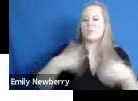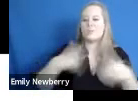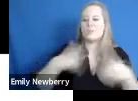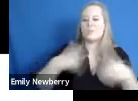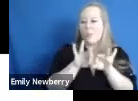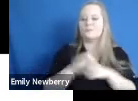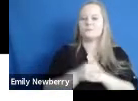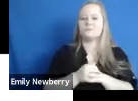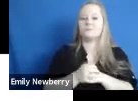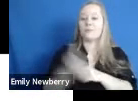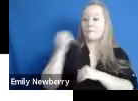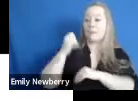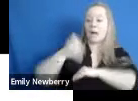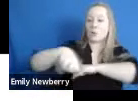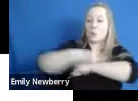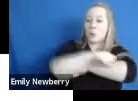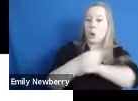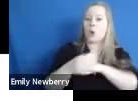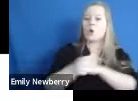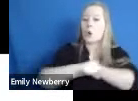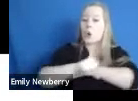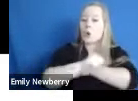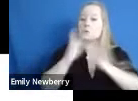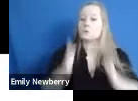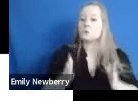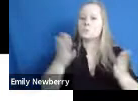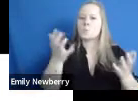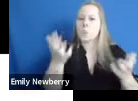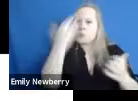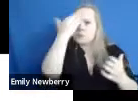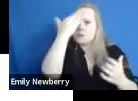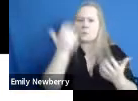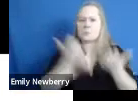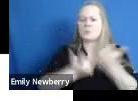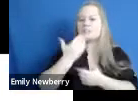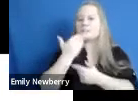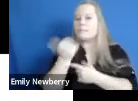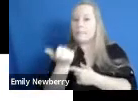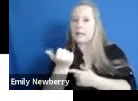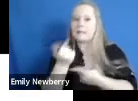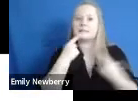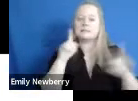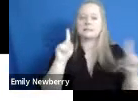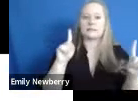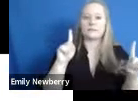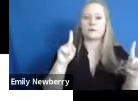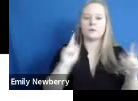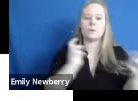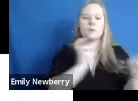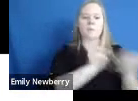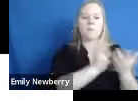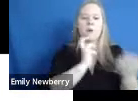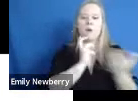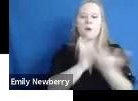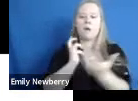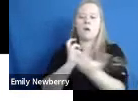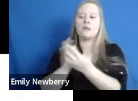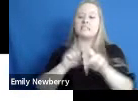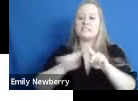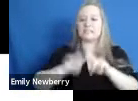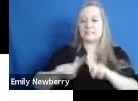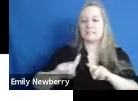Backyard gardeners want to know what works for them. We partner up with various entities in the